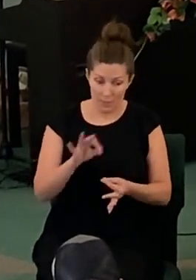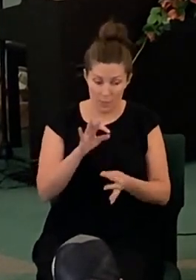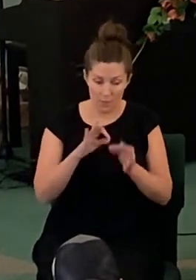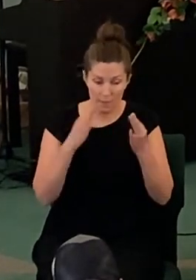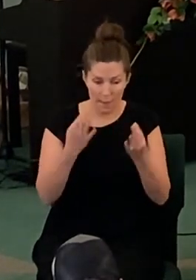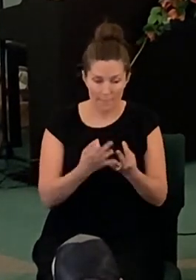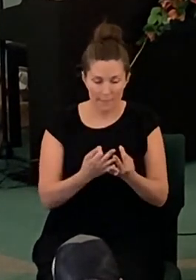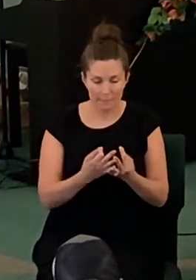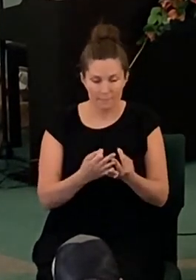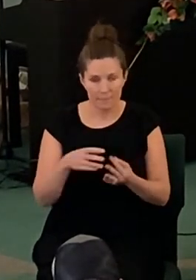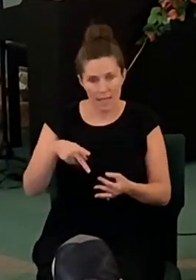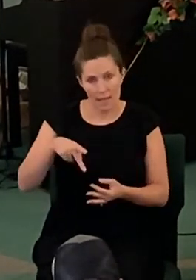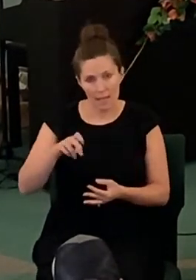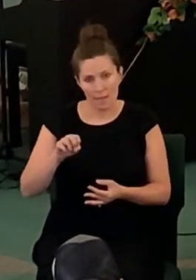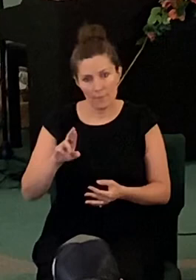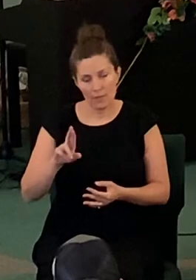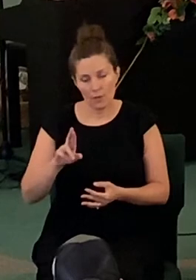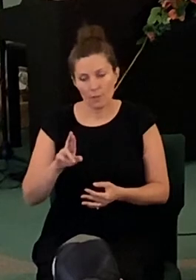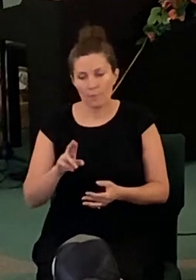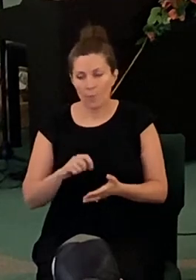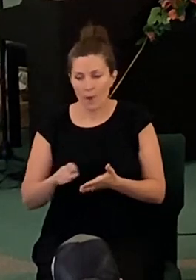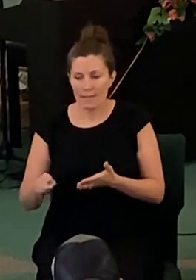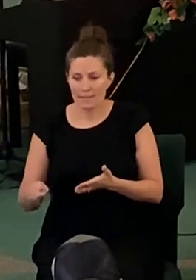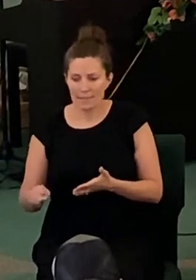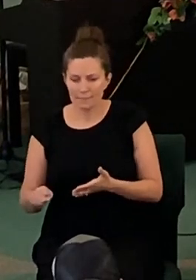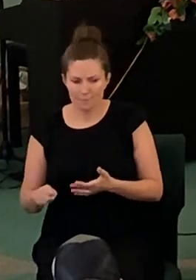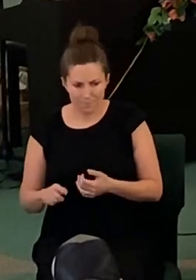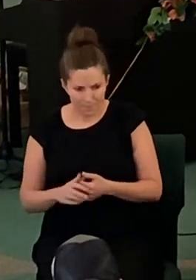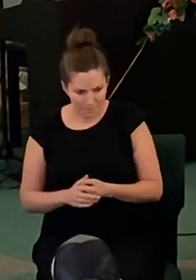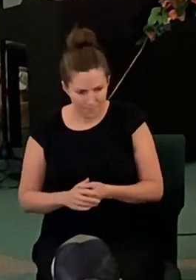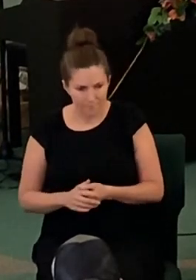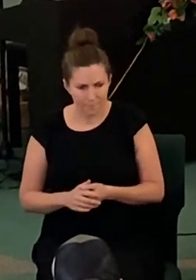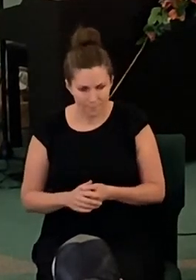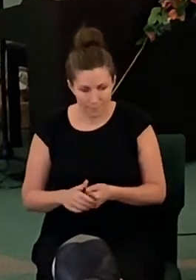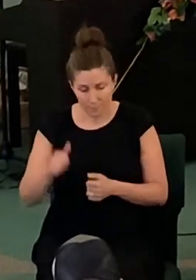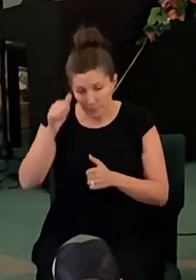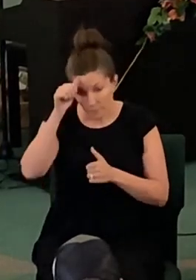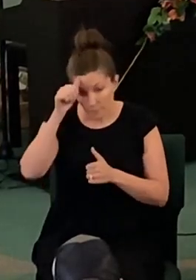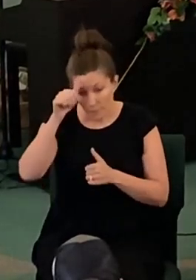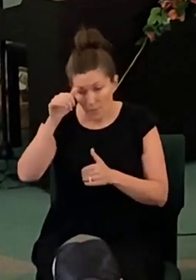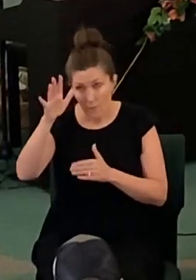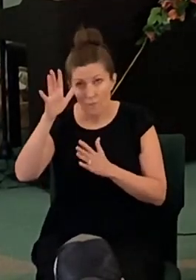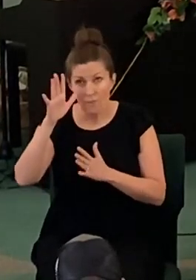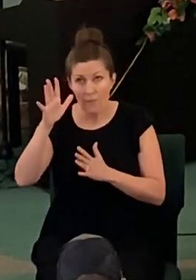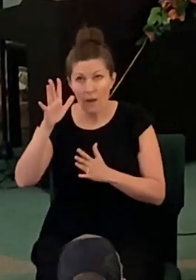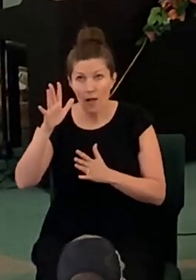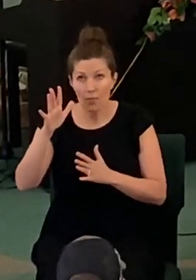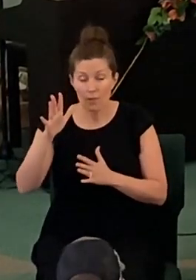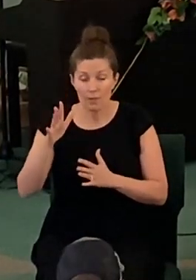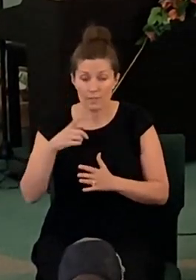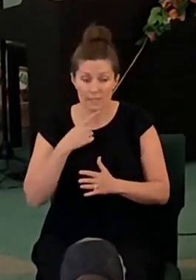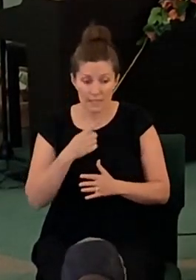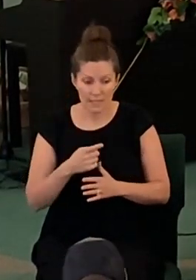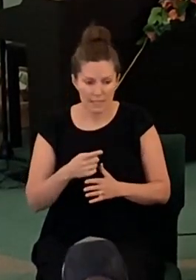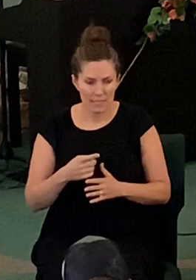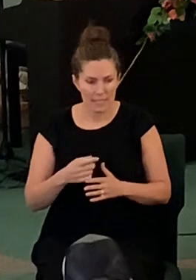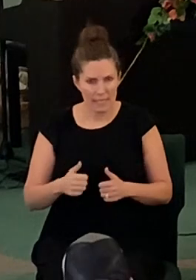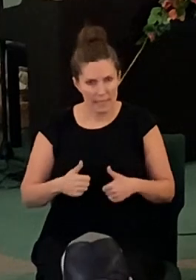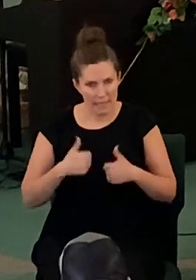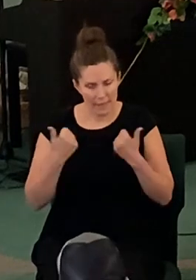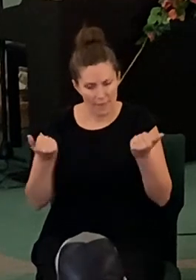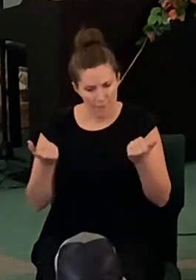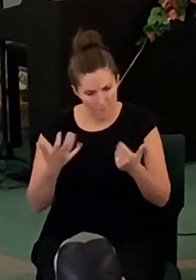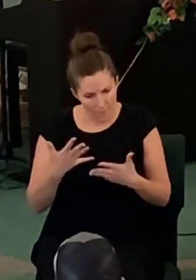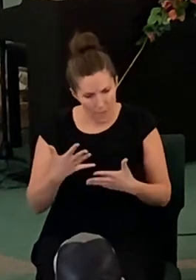21, Peter writes, if you address as Father the one who impartially judges according to one's work, conduct yourselves in fear during